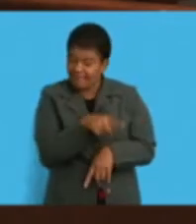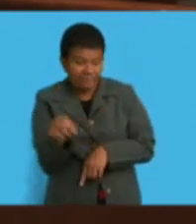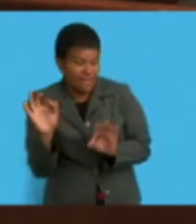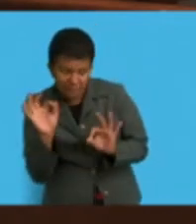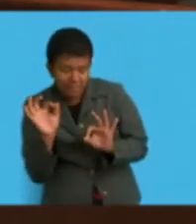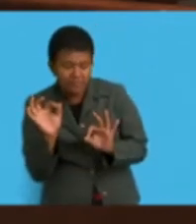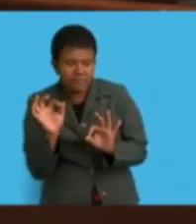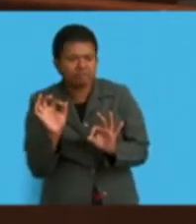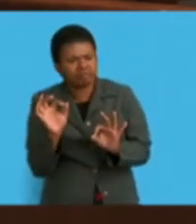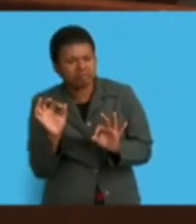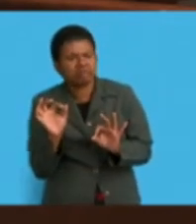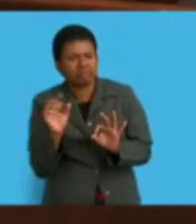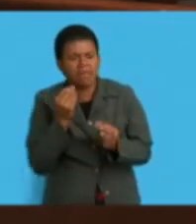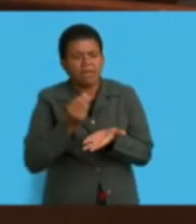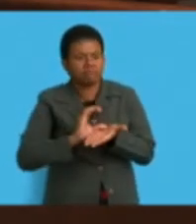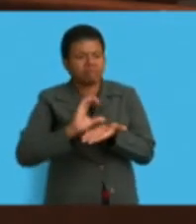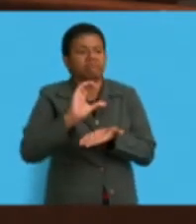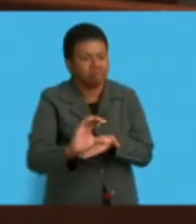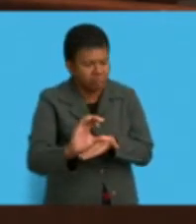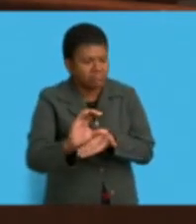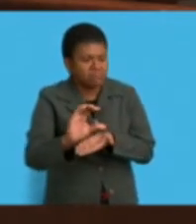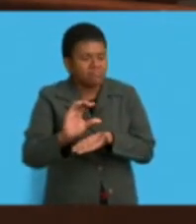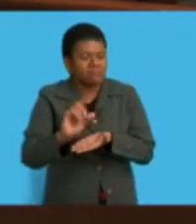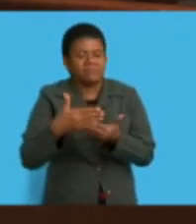budget year, because the elections can be held post-August of 2018.